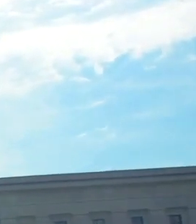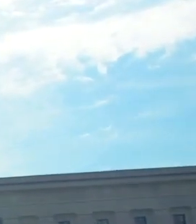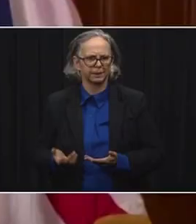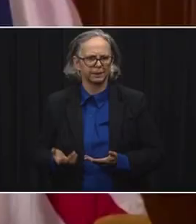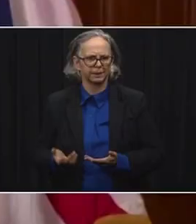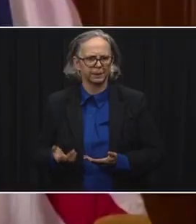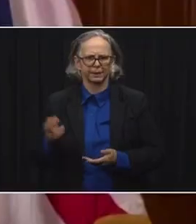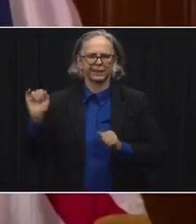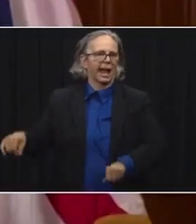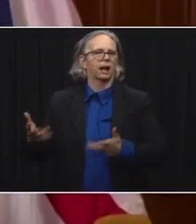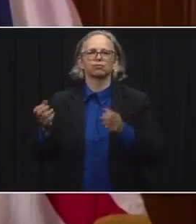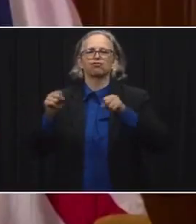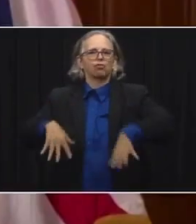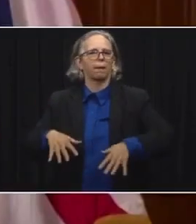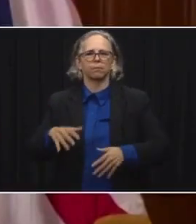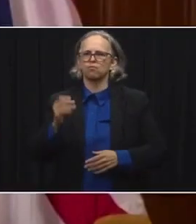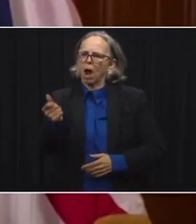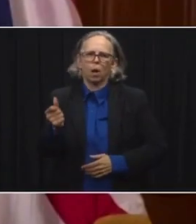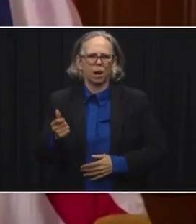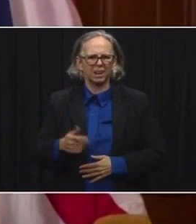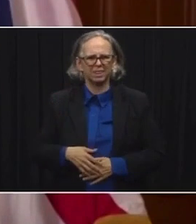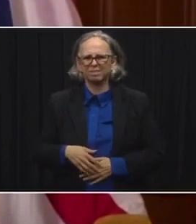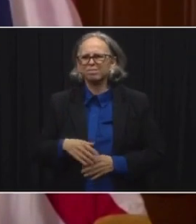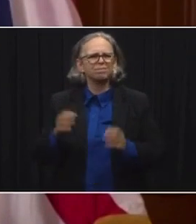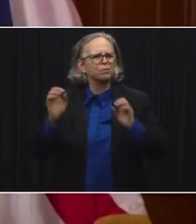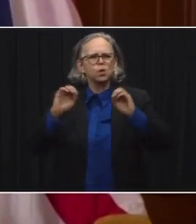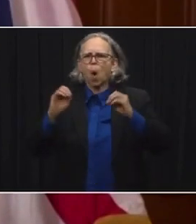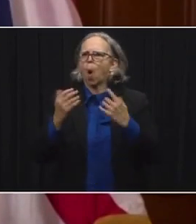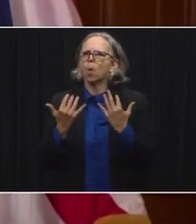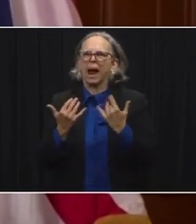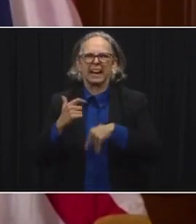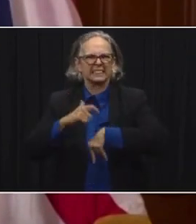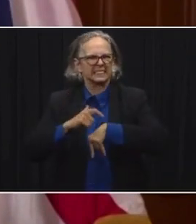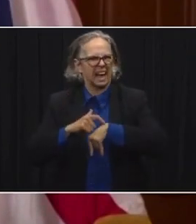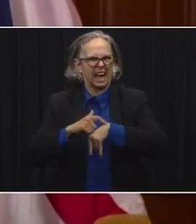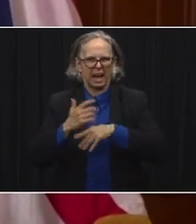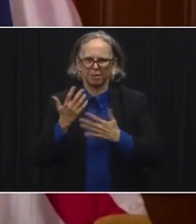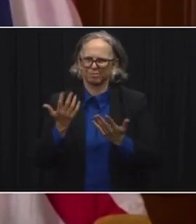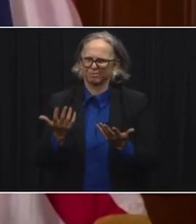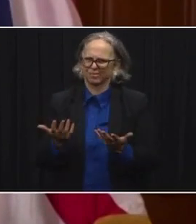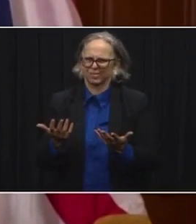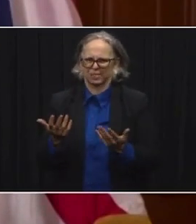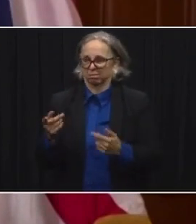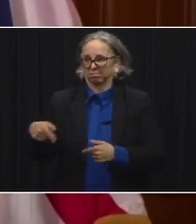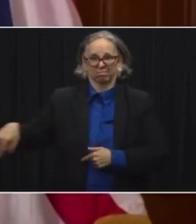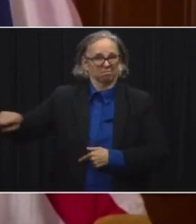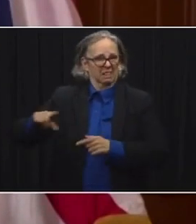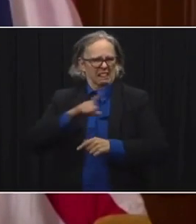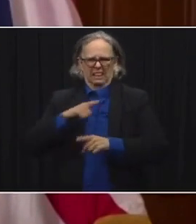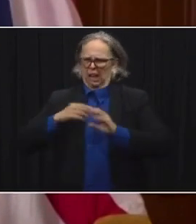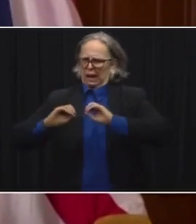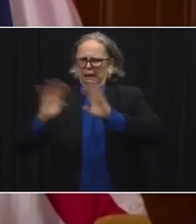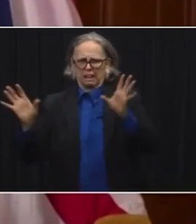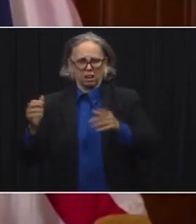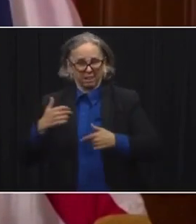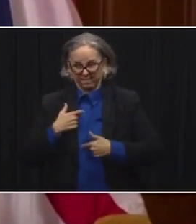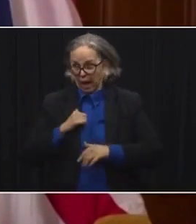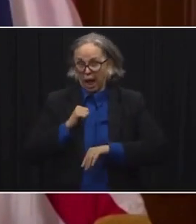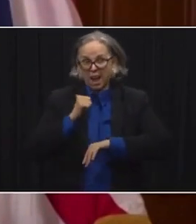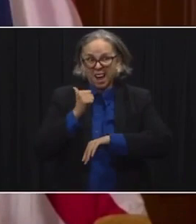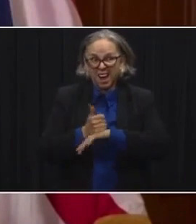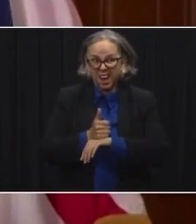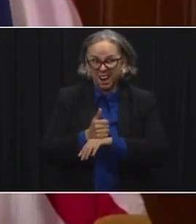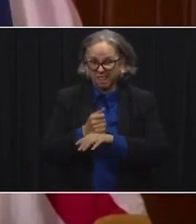in the state. The legislature has made very clear that if we put on a mandate for kids in school to